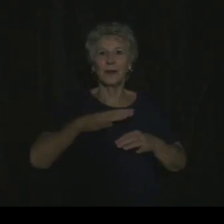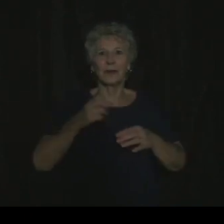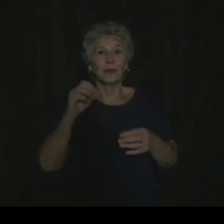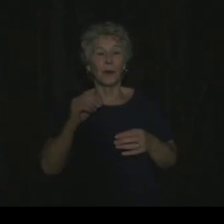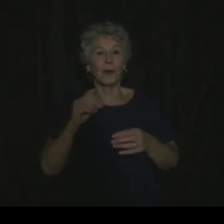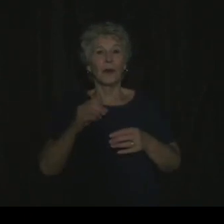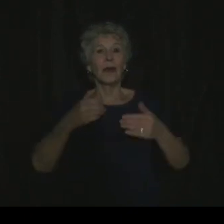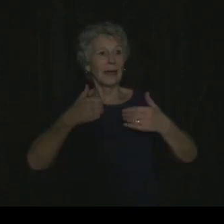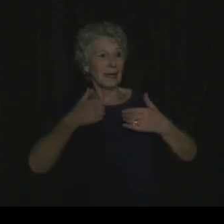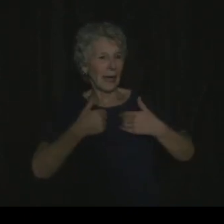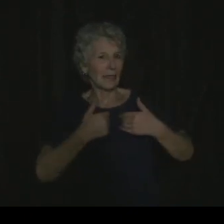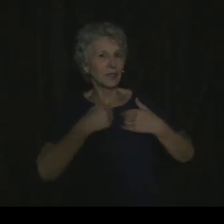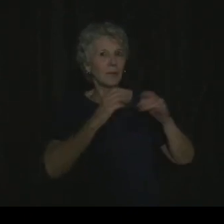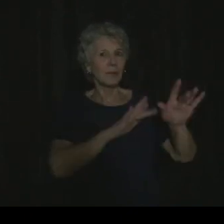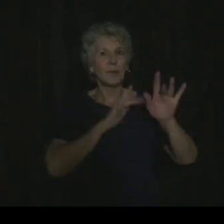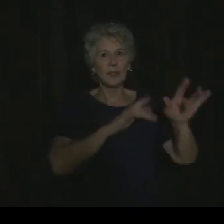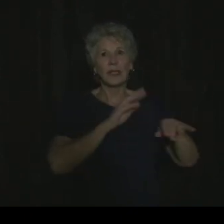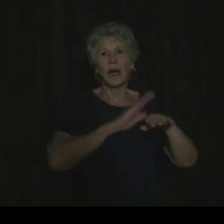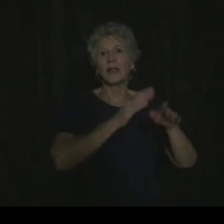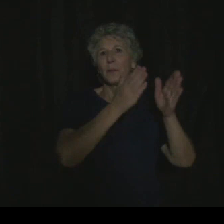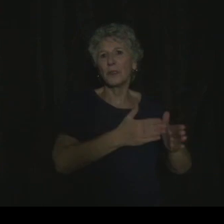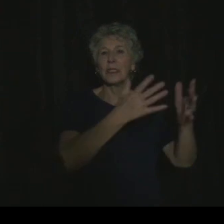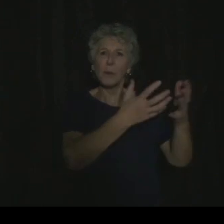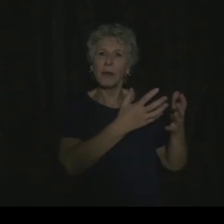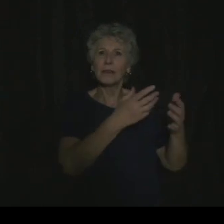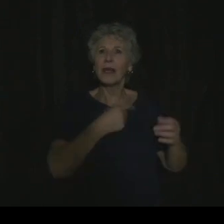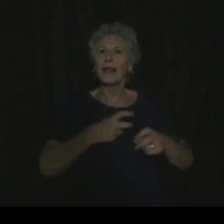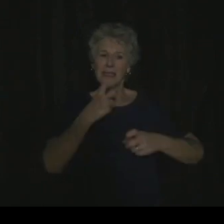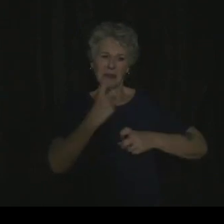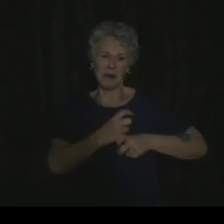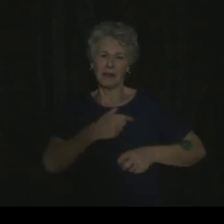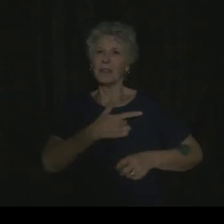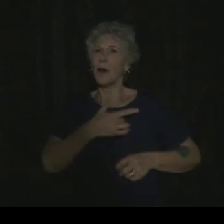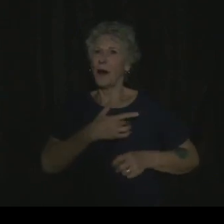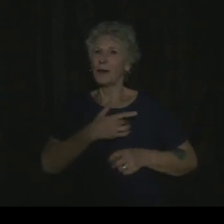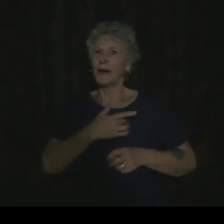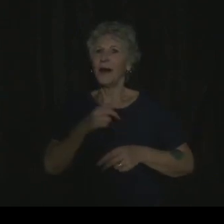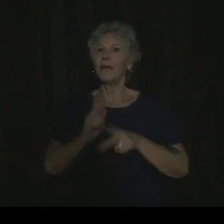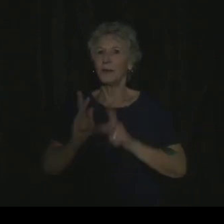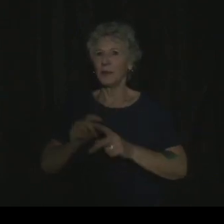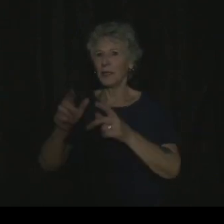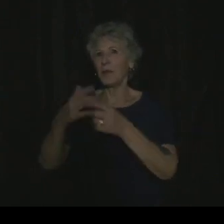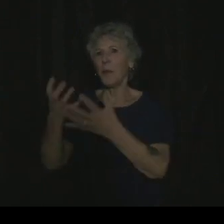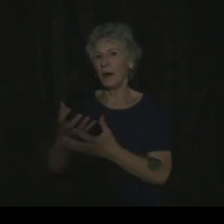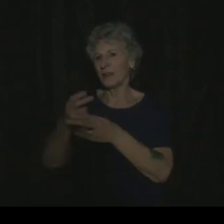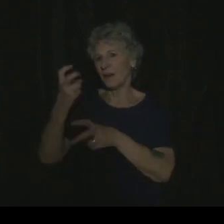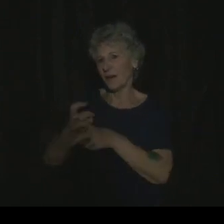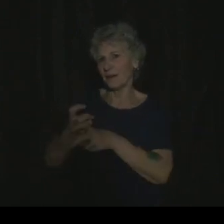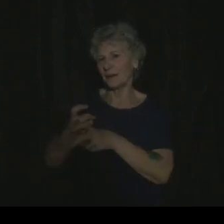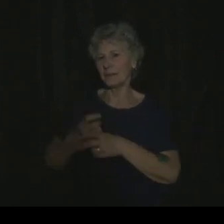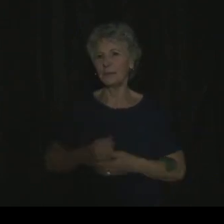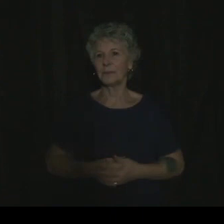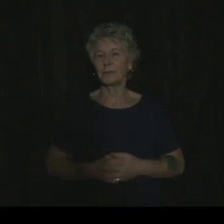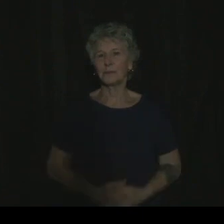has mercy on whomever he wills, and he hardens whomever he wills. May the Lord bless this reading.